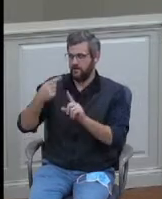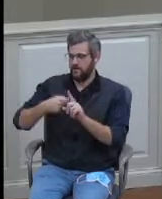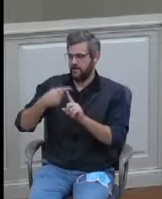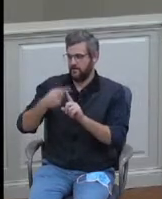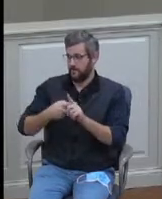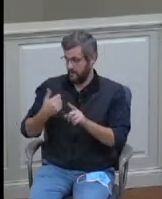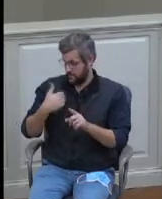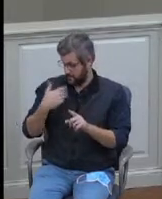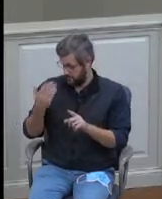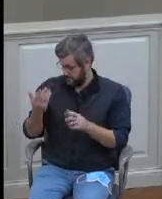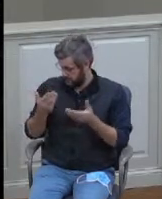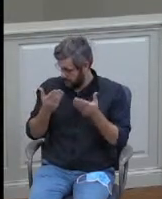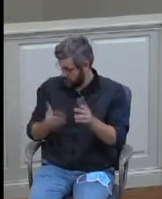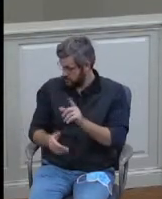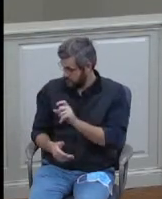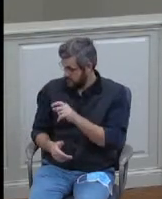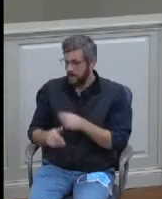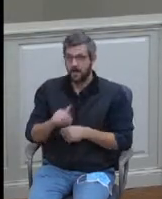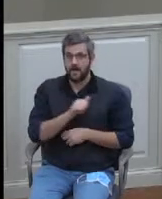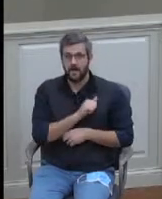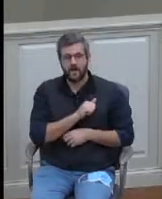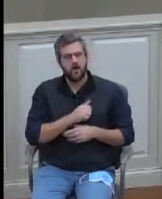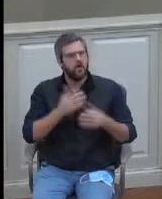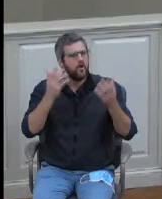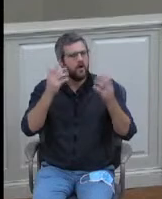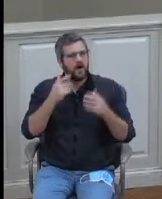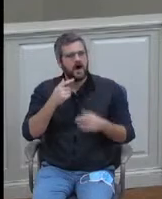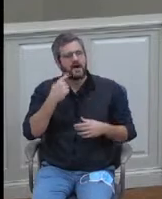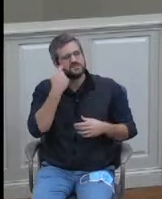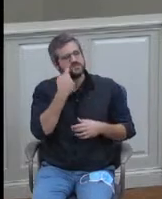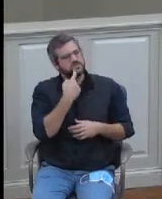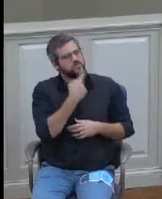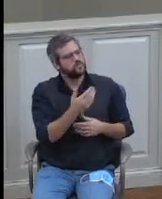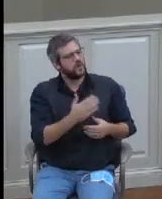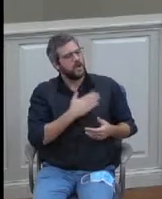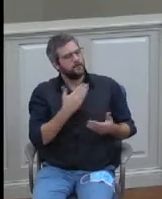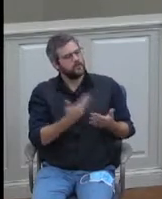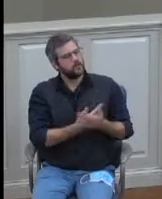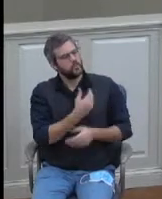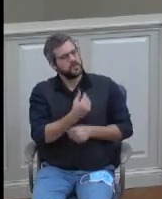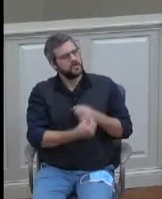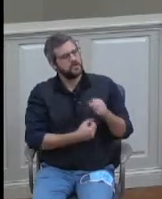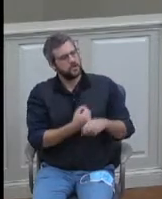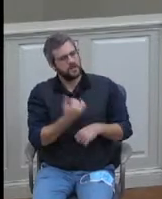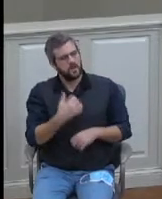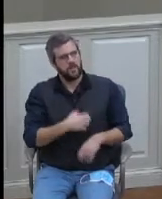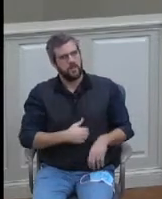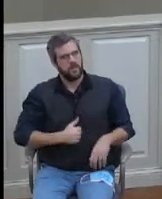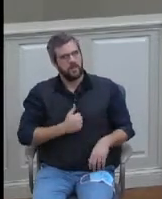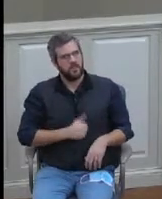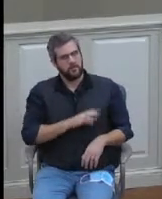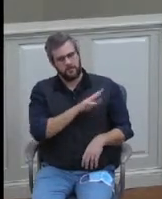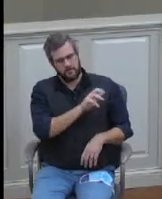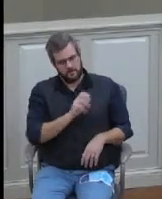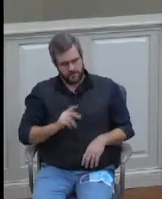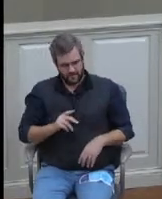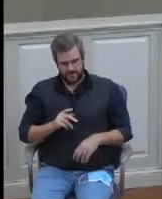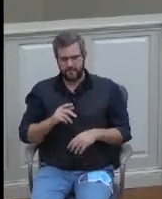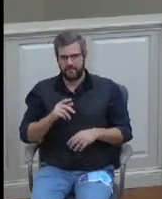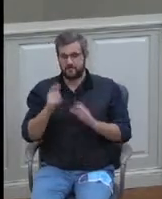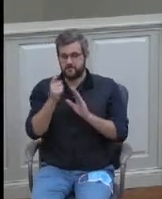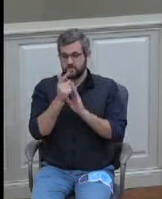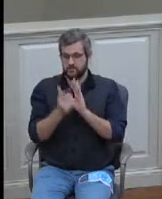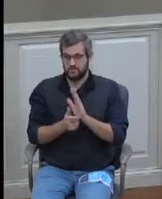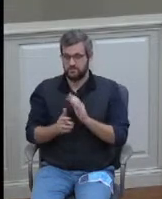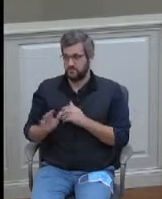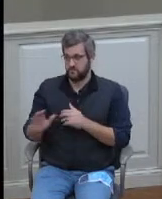motion, sir, or? I just said Happy New Year to you. I take it all back, right? The ordinance states currently as